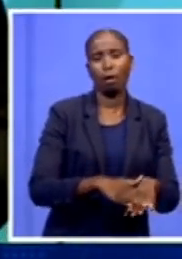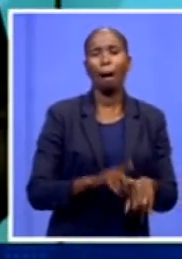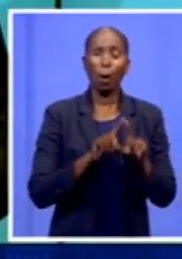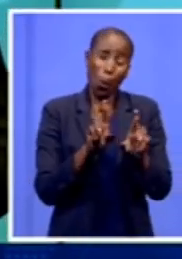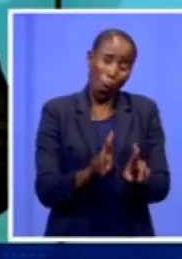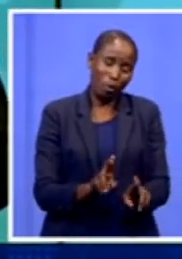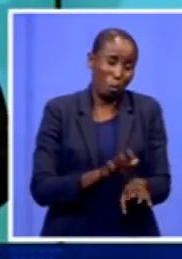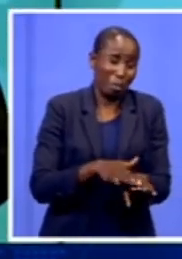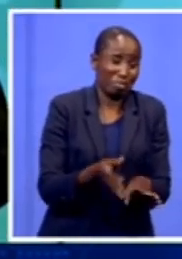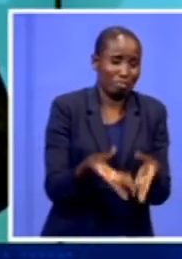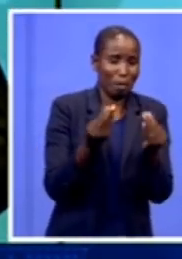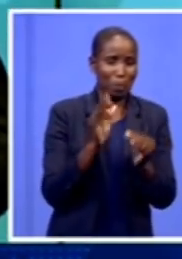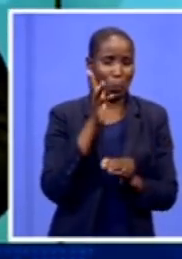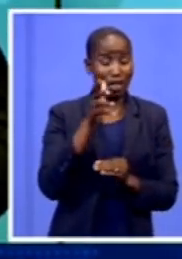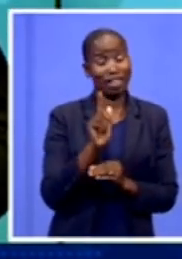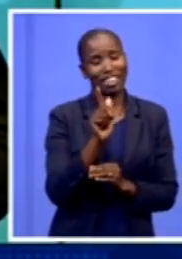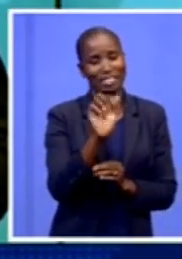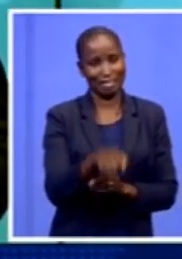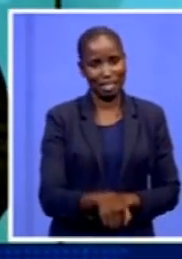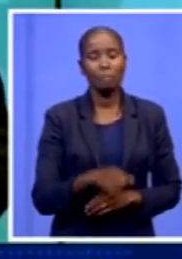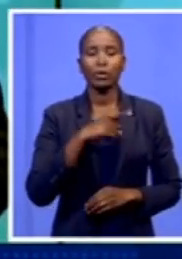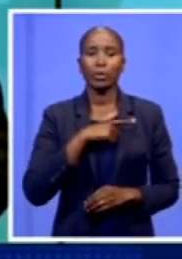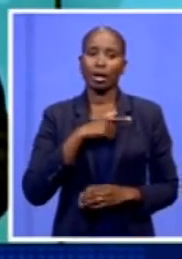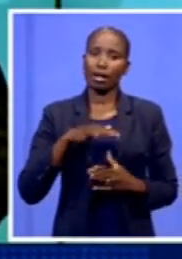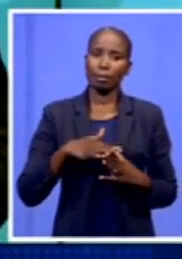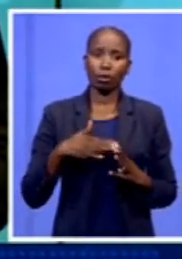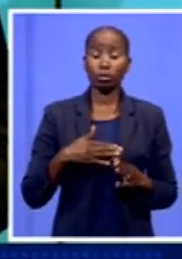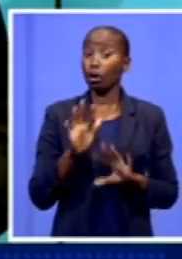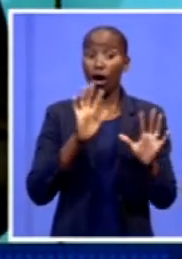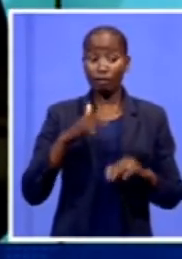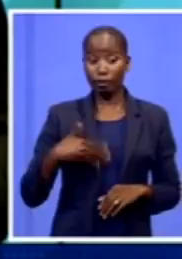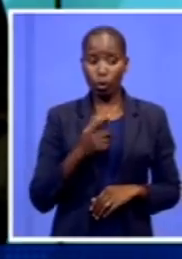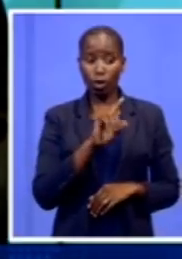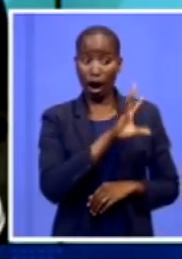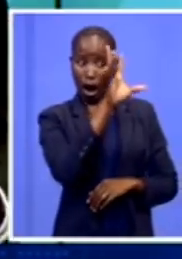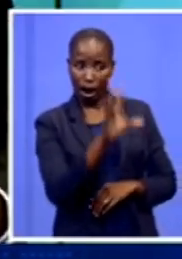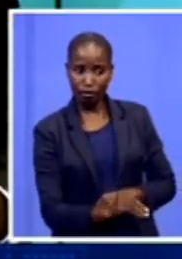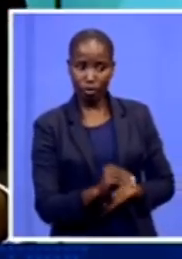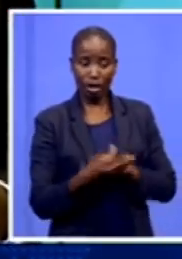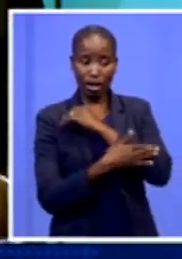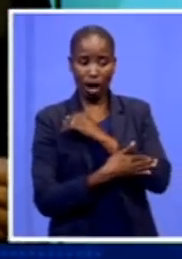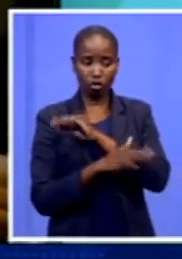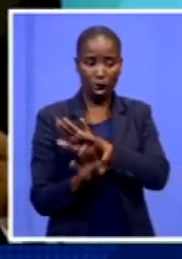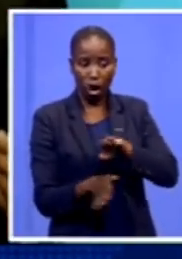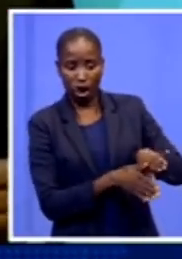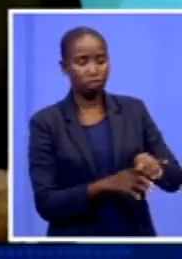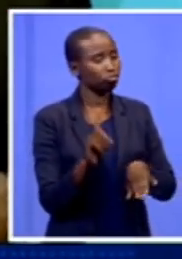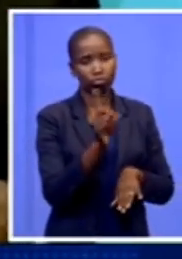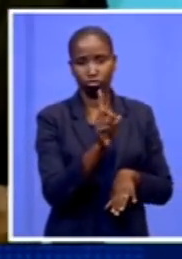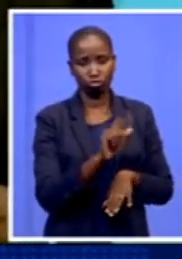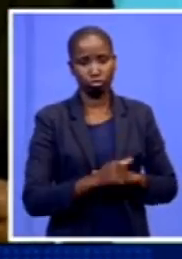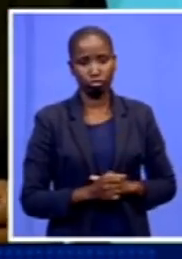come, because we don't want any African country to be left behind. So, Dr. Tedros, I'd like you to